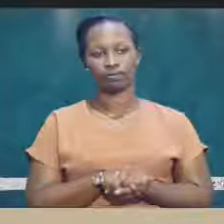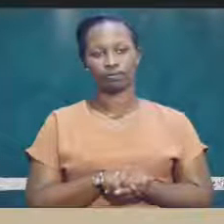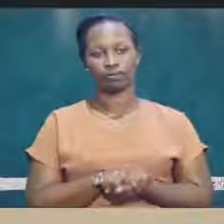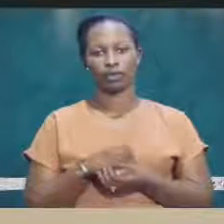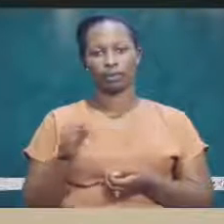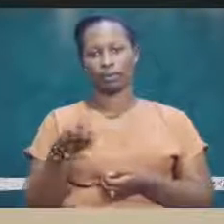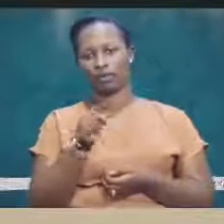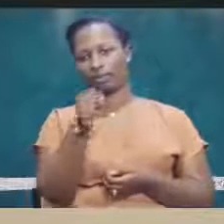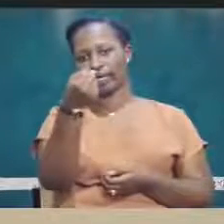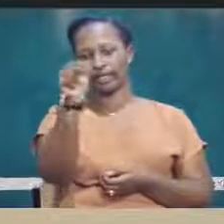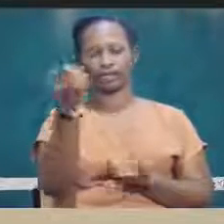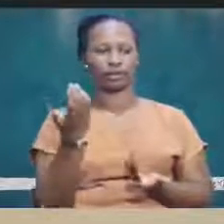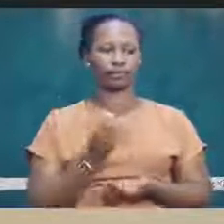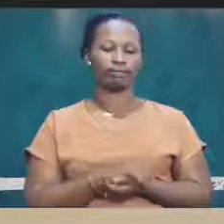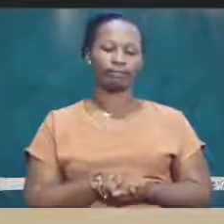movement,